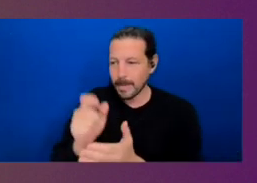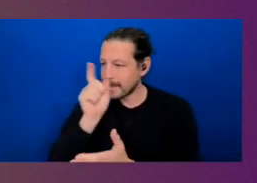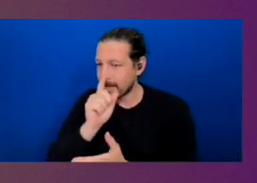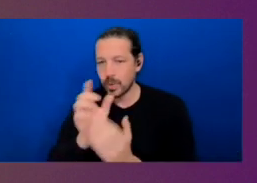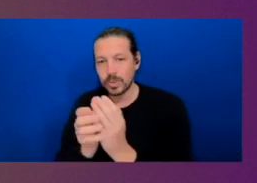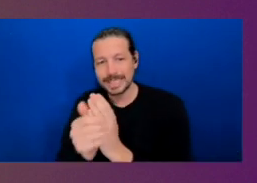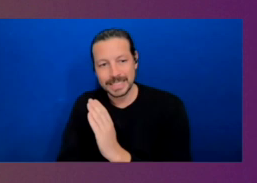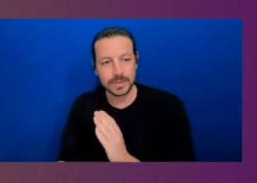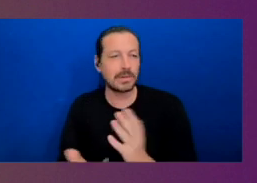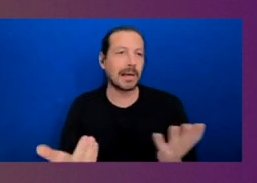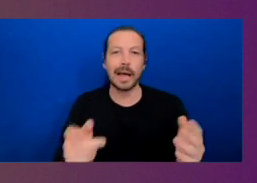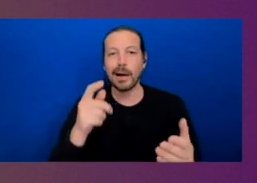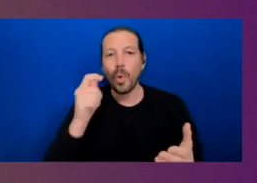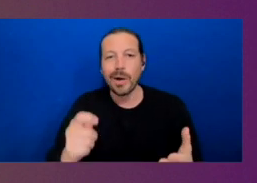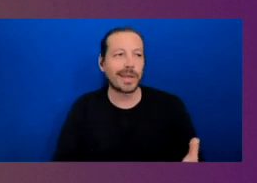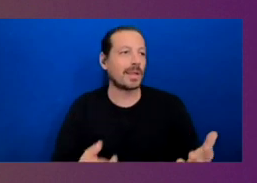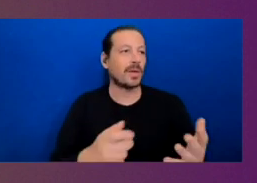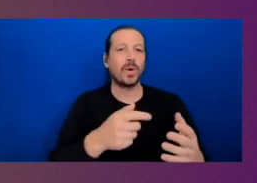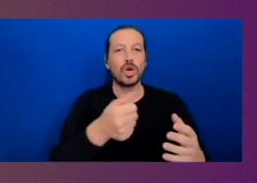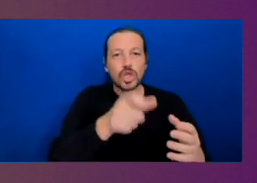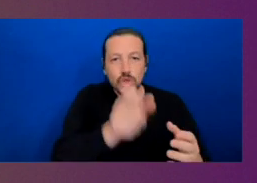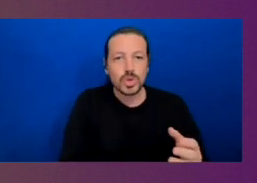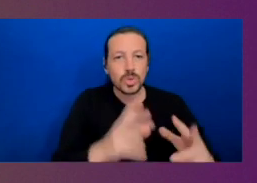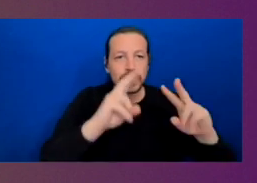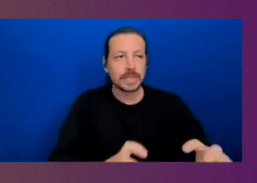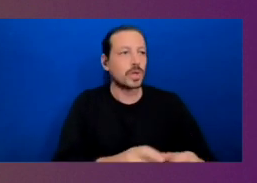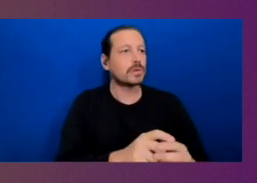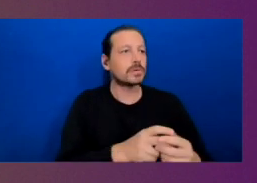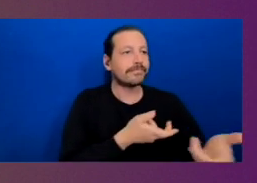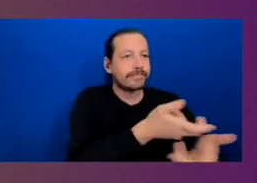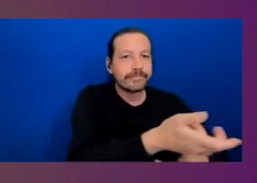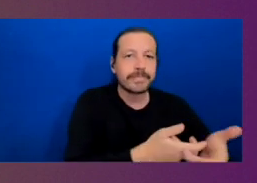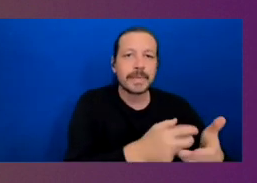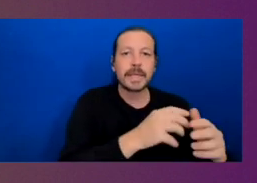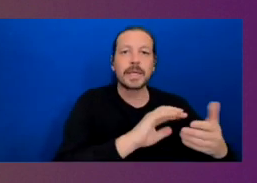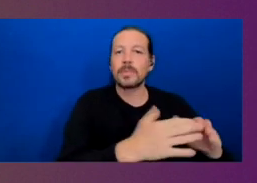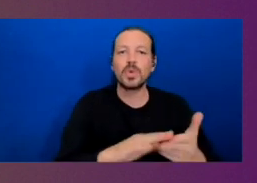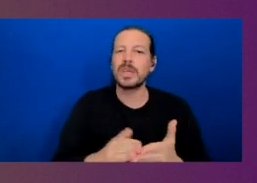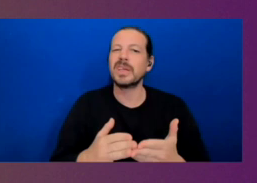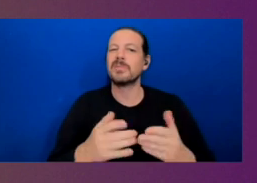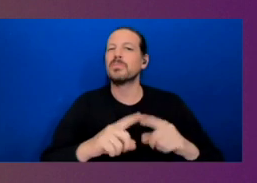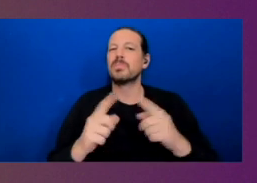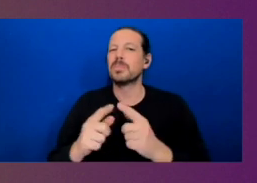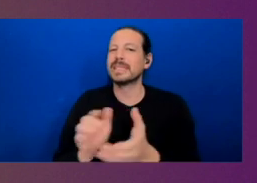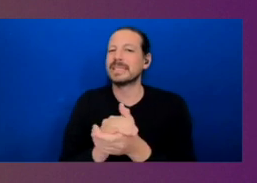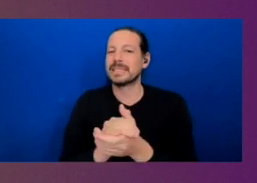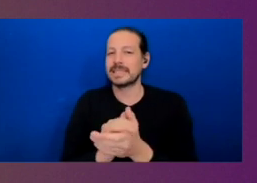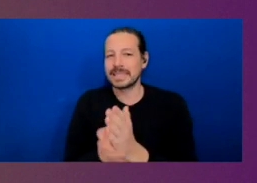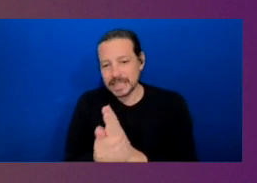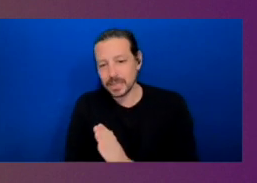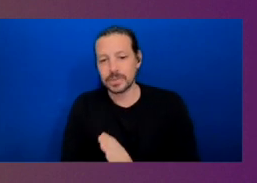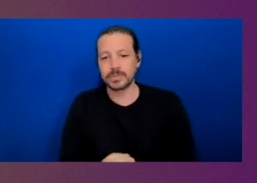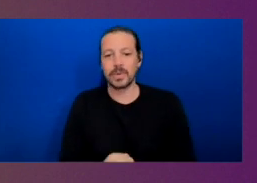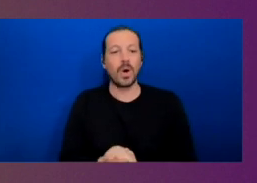audit skills, user research skills, engaging with community skills, but also access to finance, access